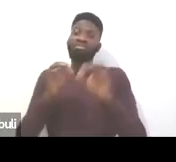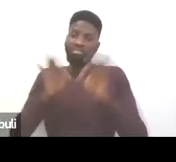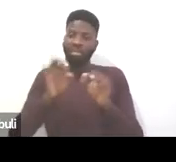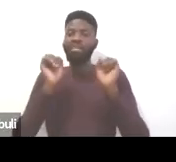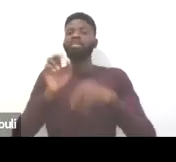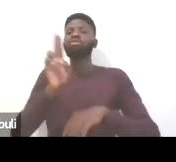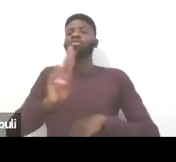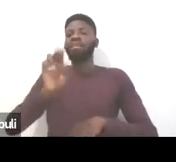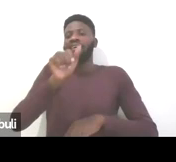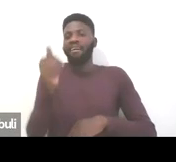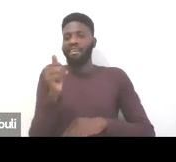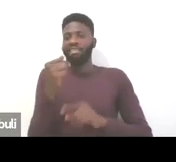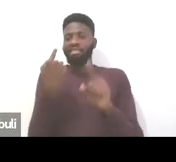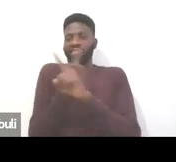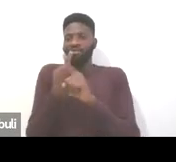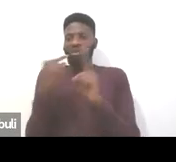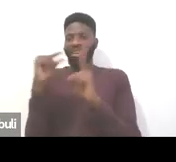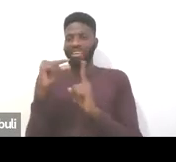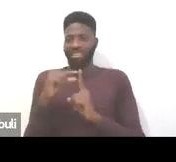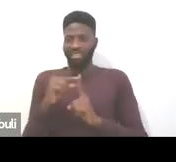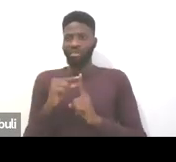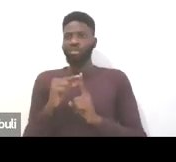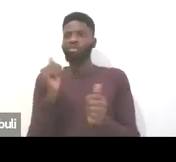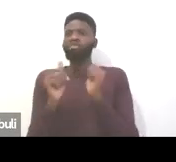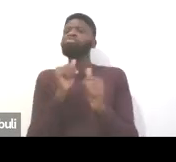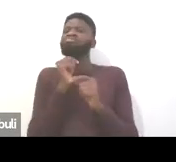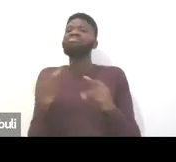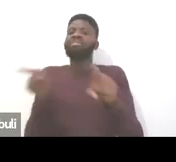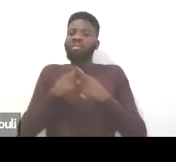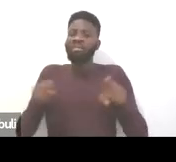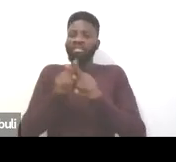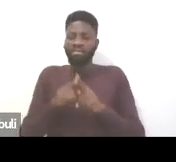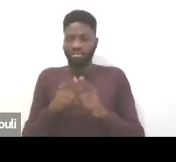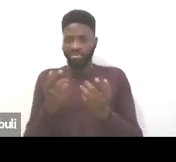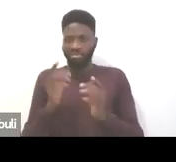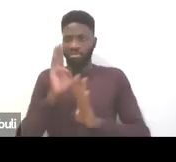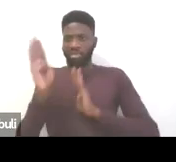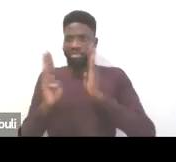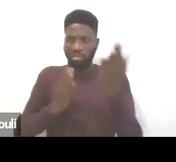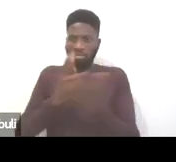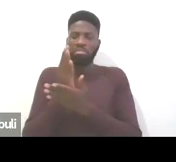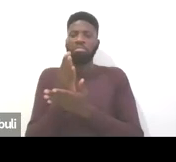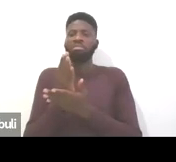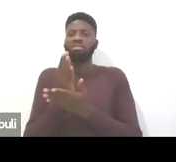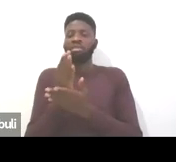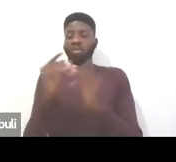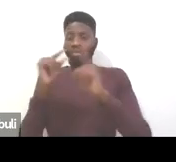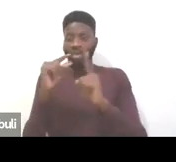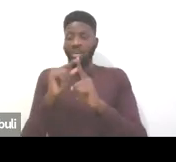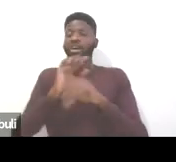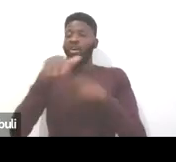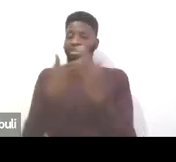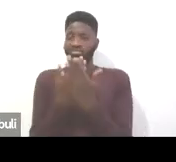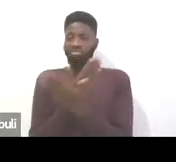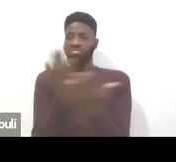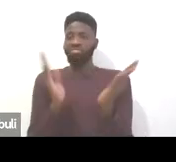like other different words that don't seem common. Like words like integrity are words that everyone uses. So